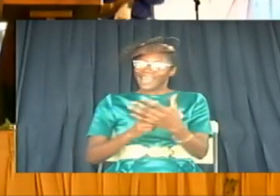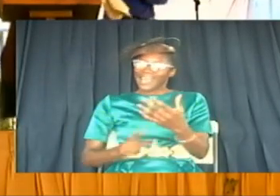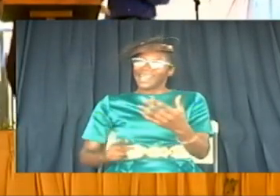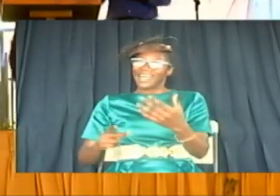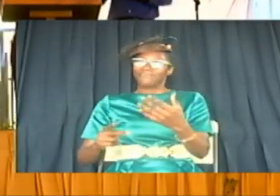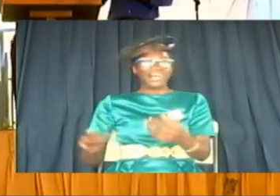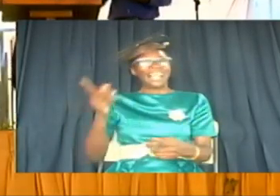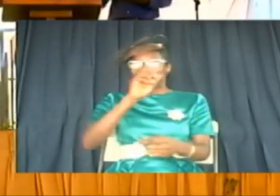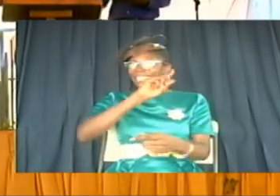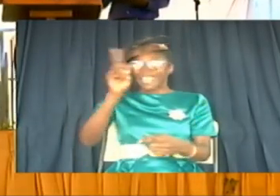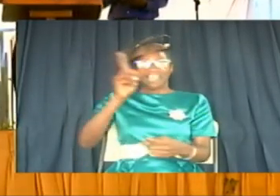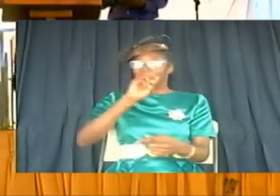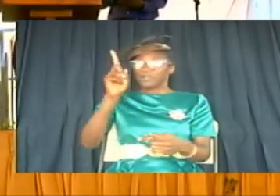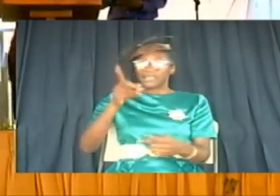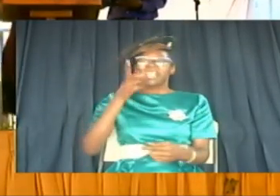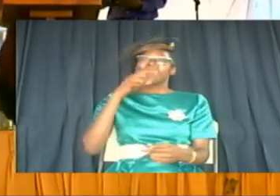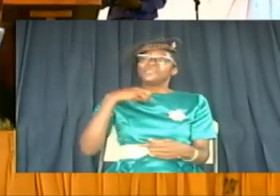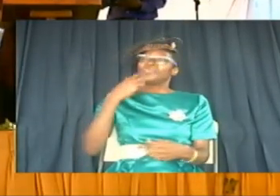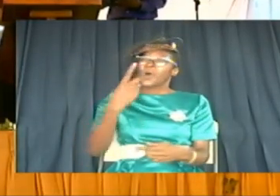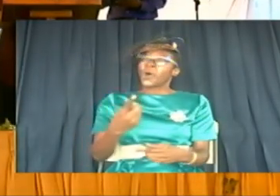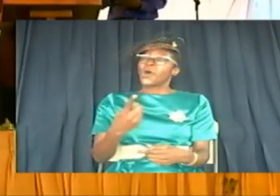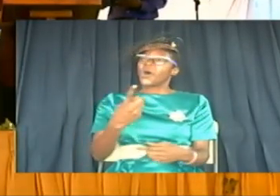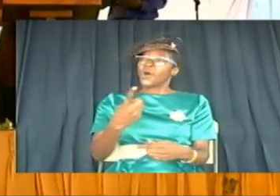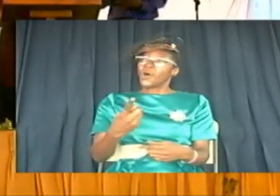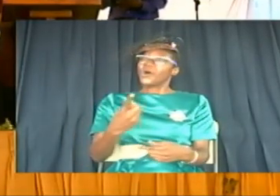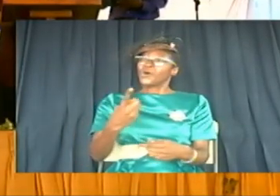that has never yet been